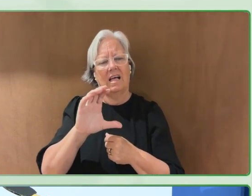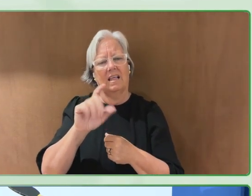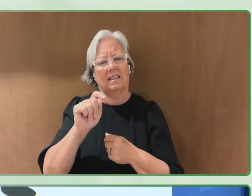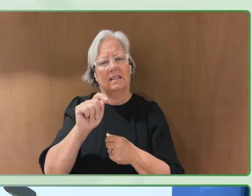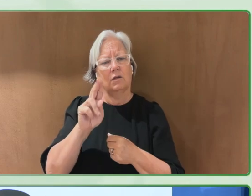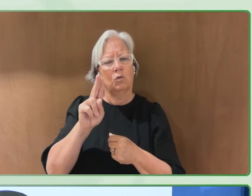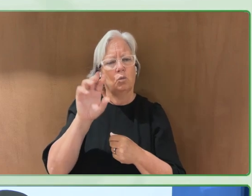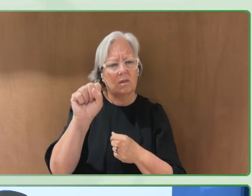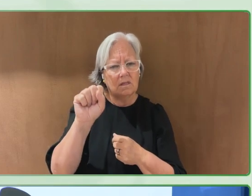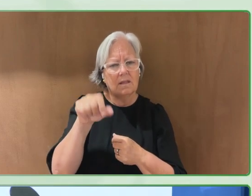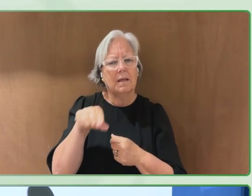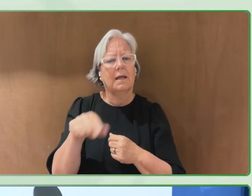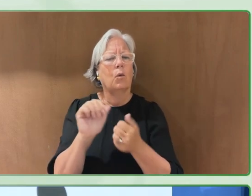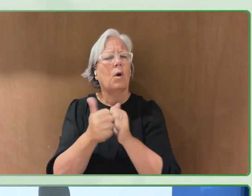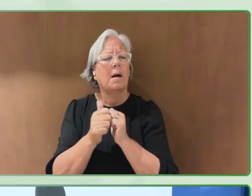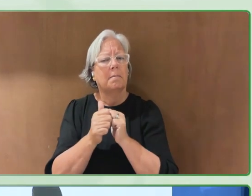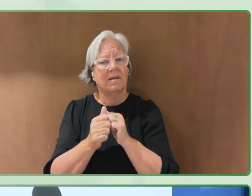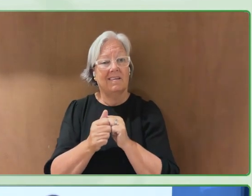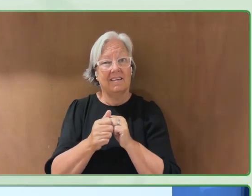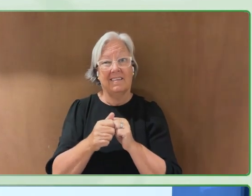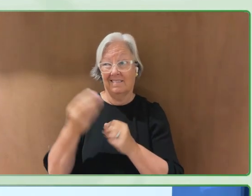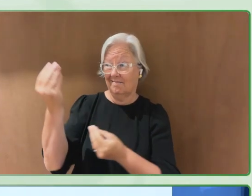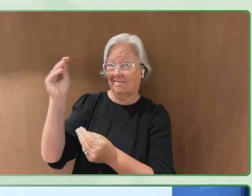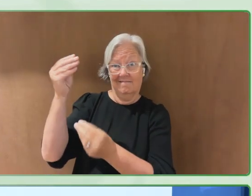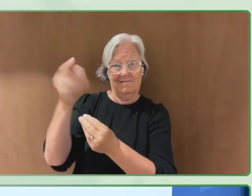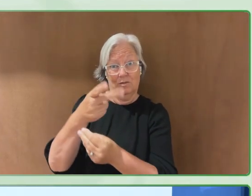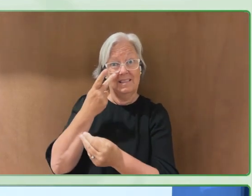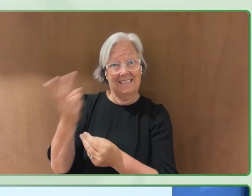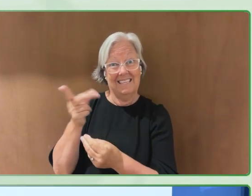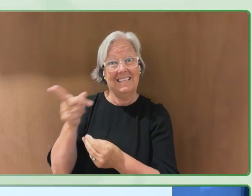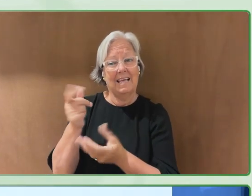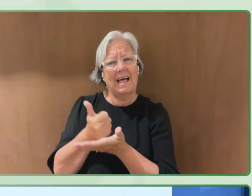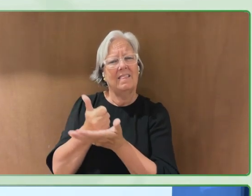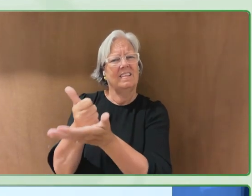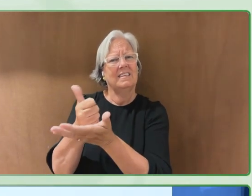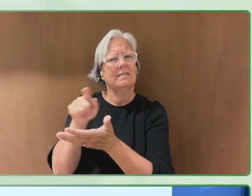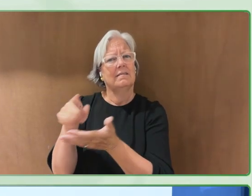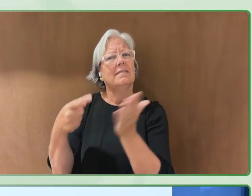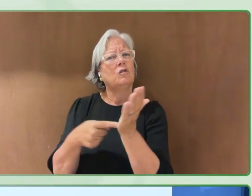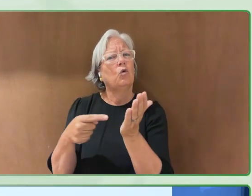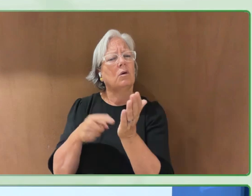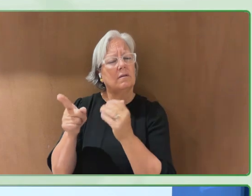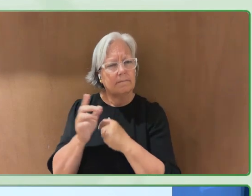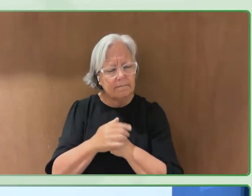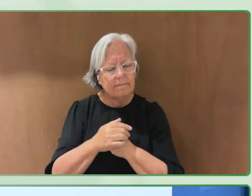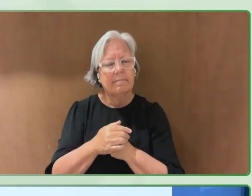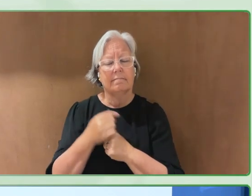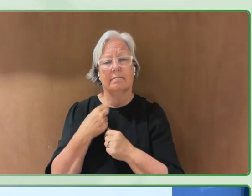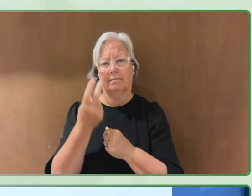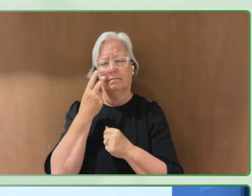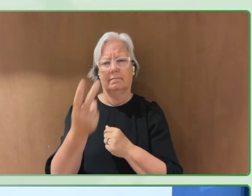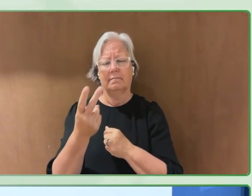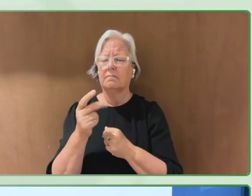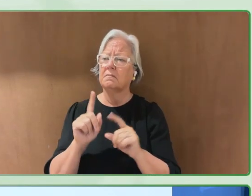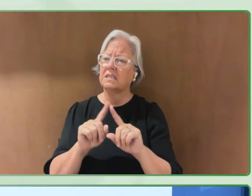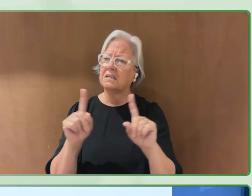with these assistive devices. Then I saw that being different is not so bad. And I wanted